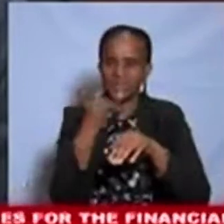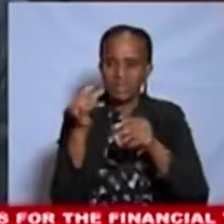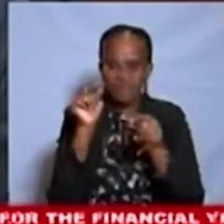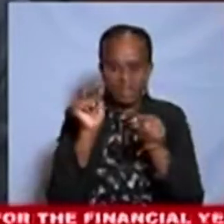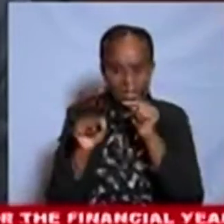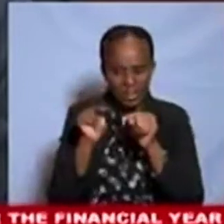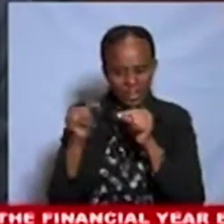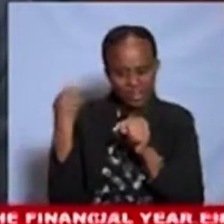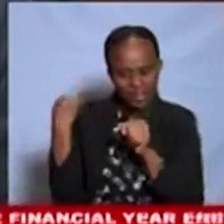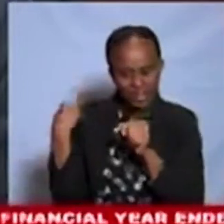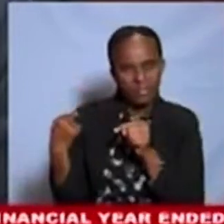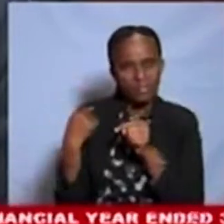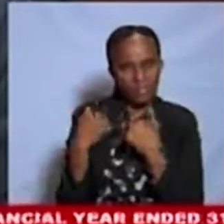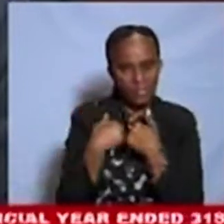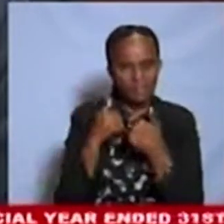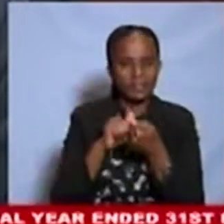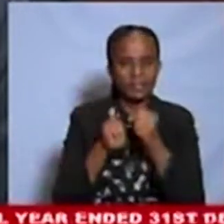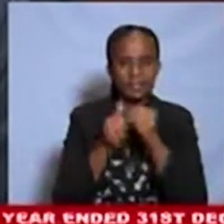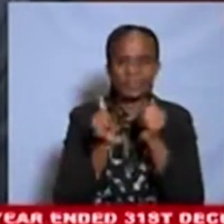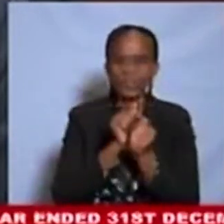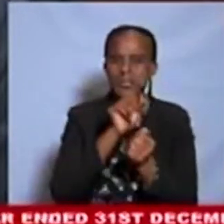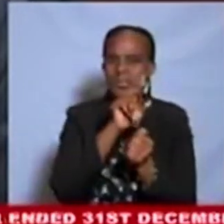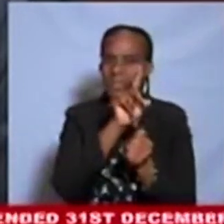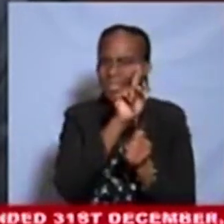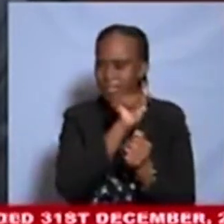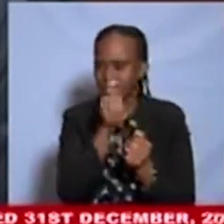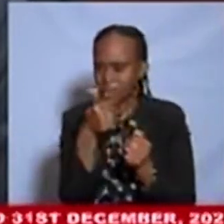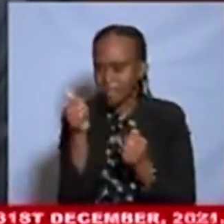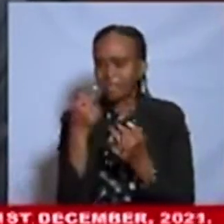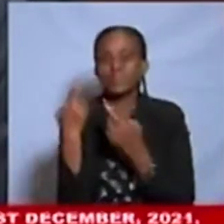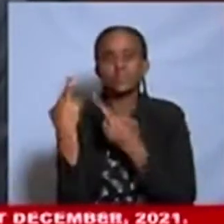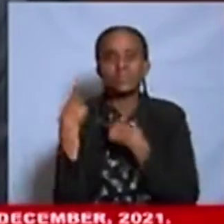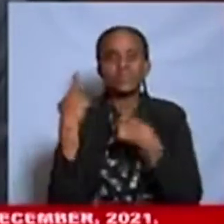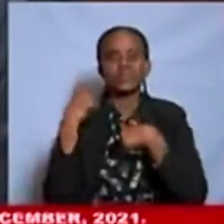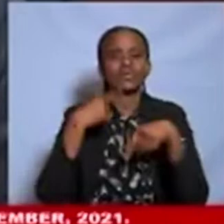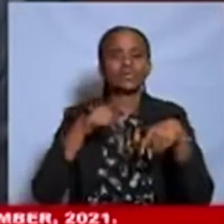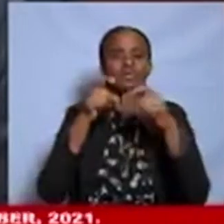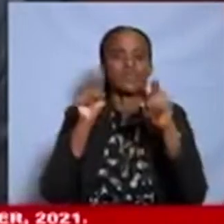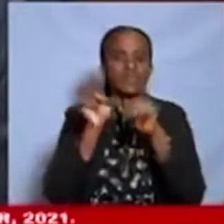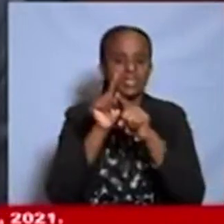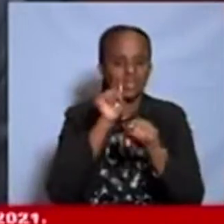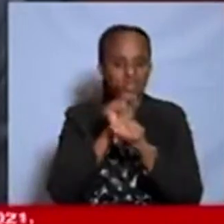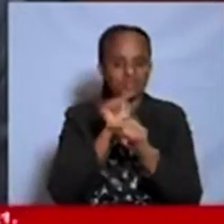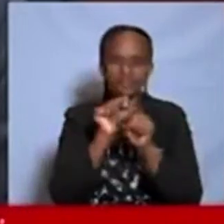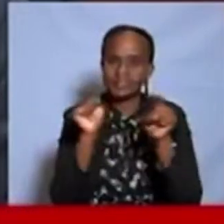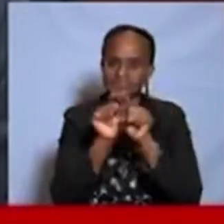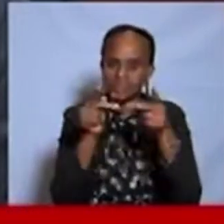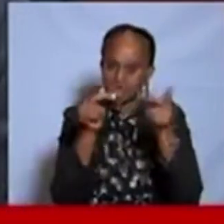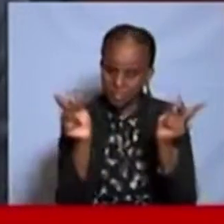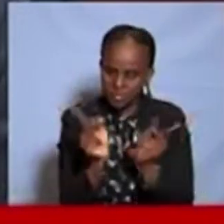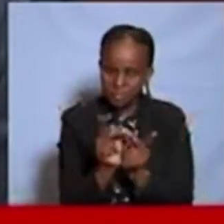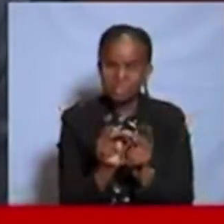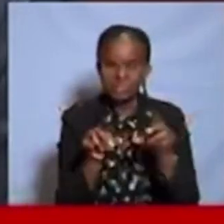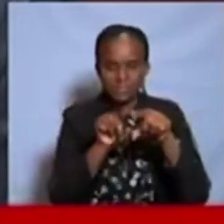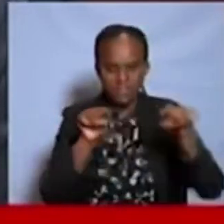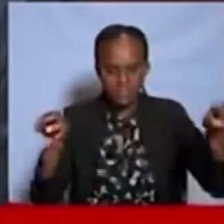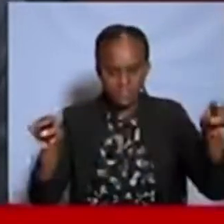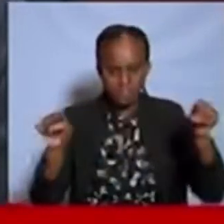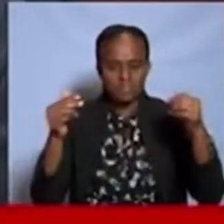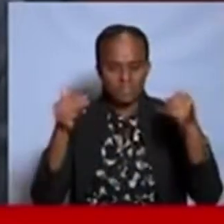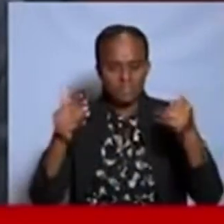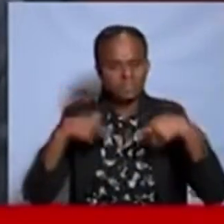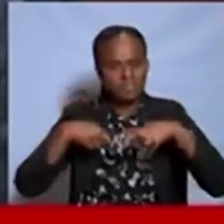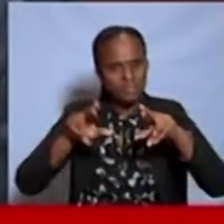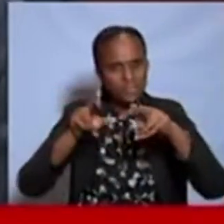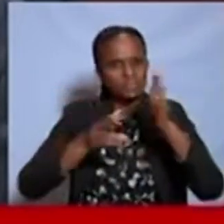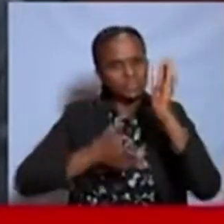recently, and RDA, they took up the challenge, and they worked on the same spot. So the road